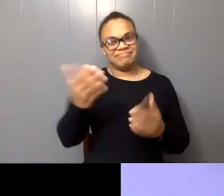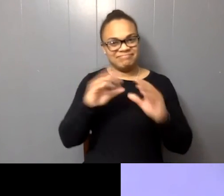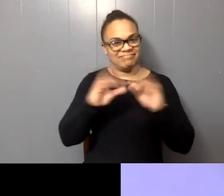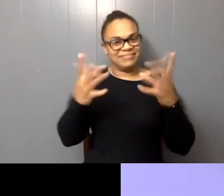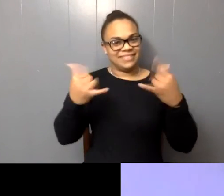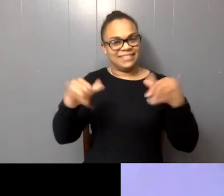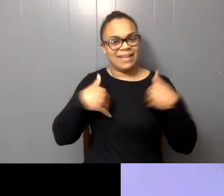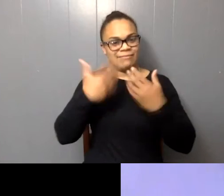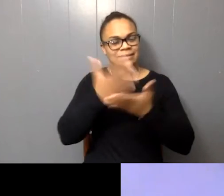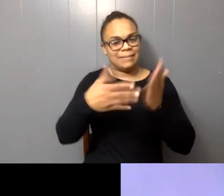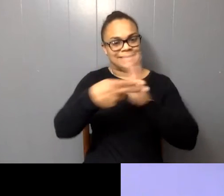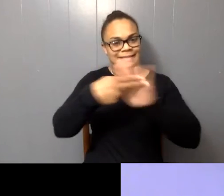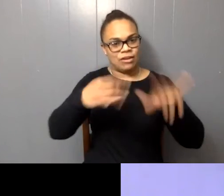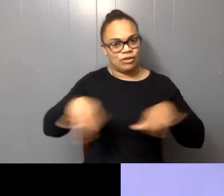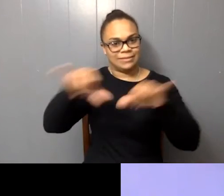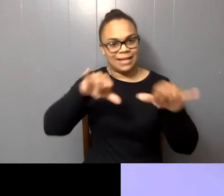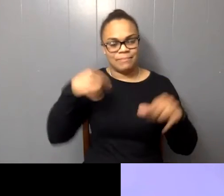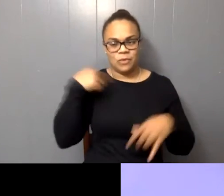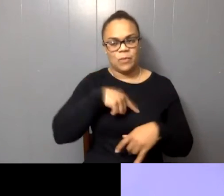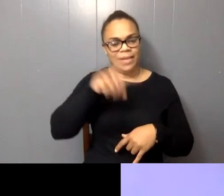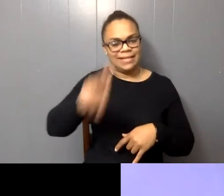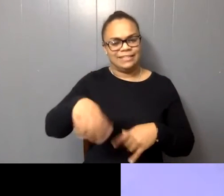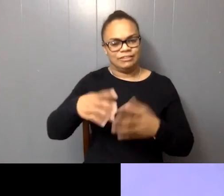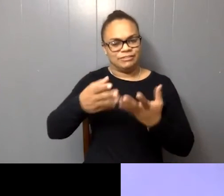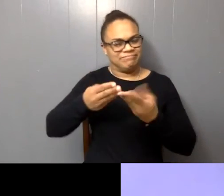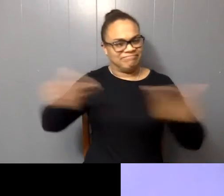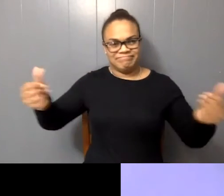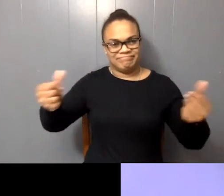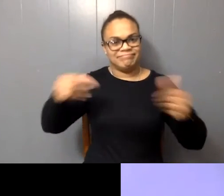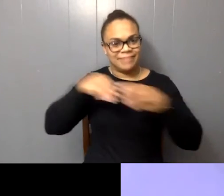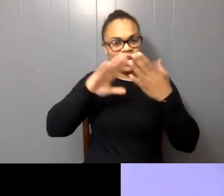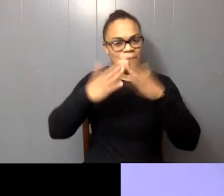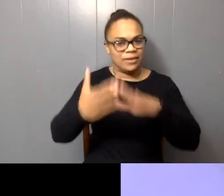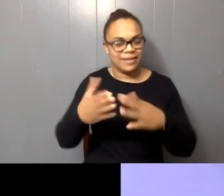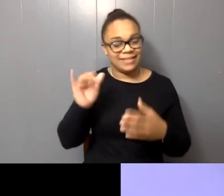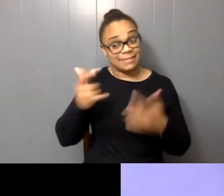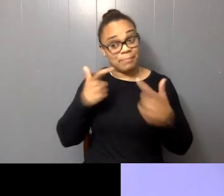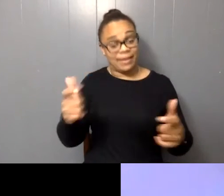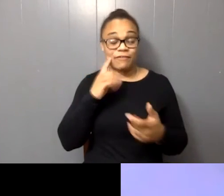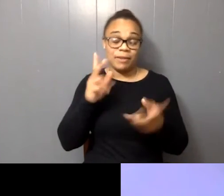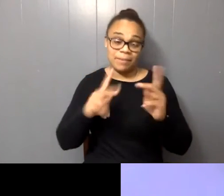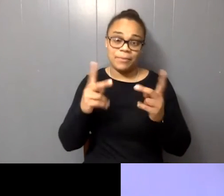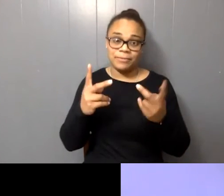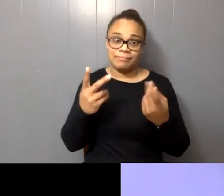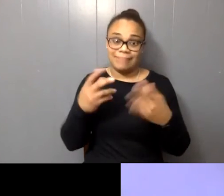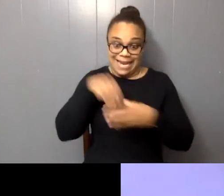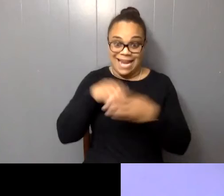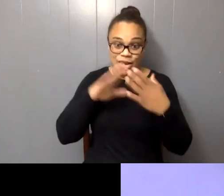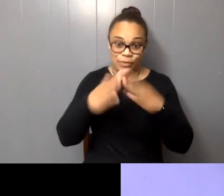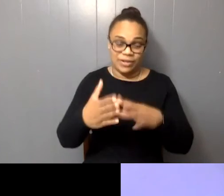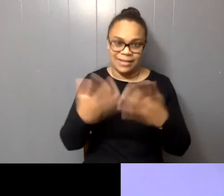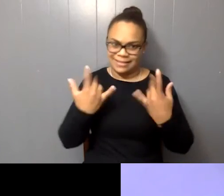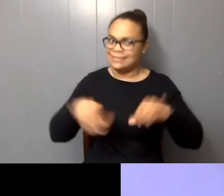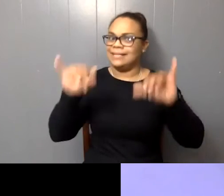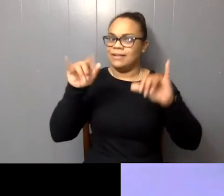community. So that's also a big thing, especially with the people who are already in the community, that we still need to have a lot of fixing and